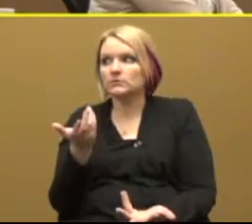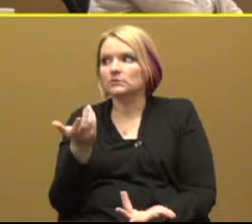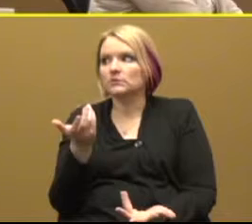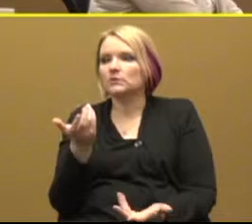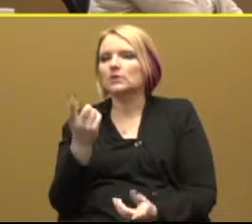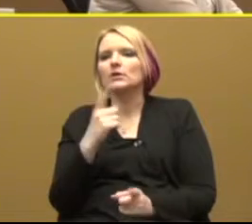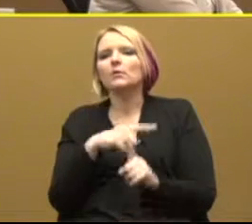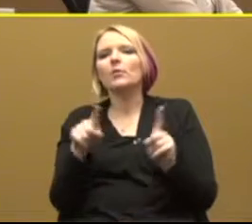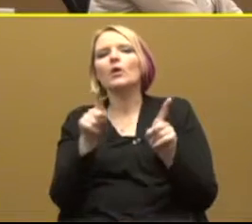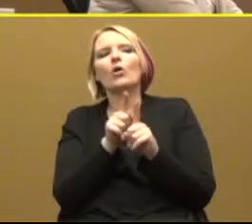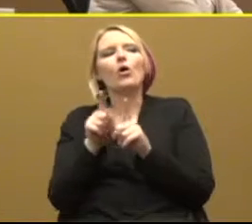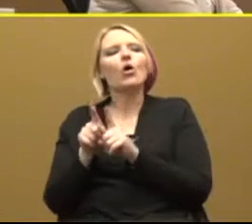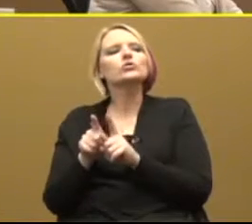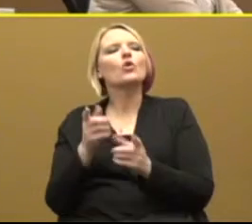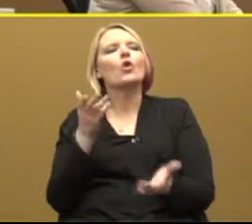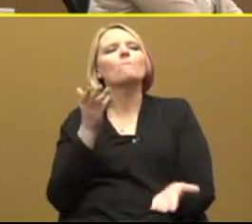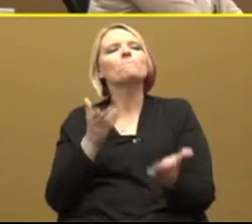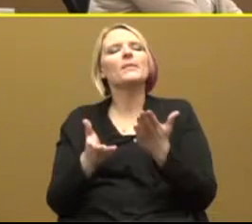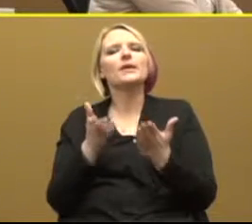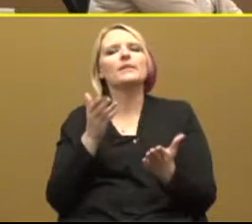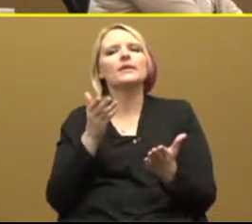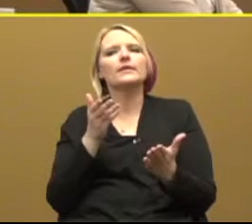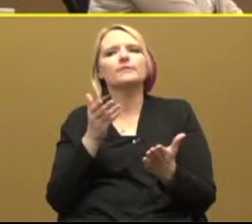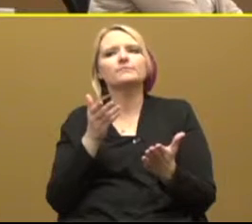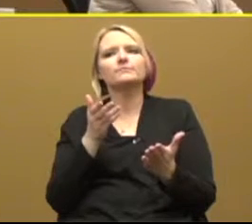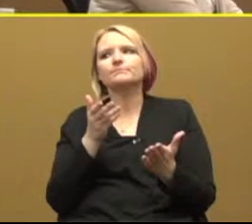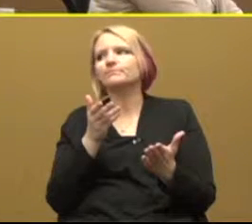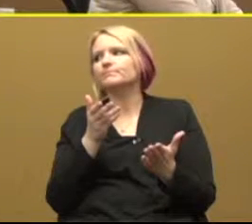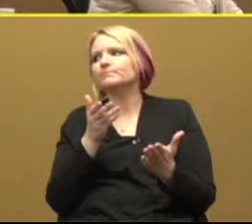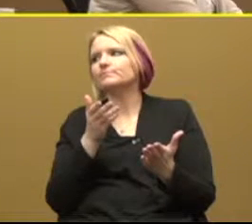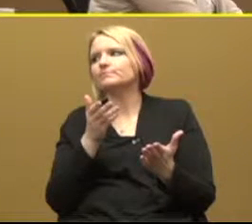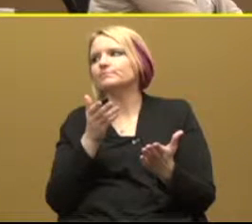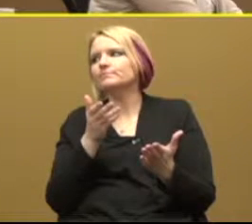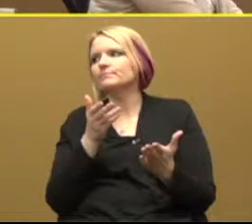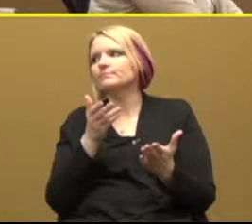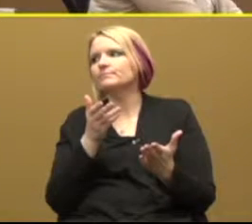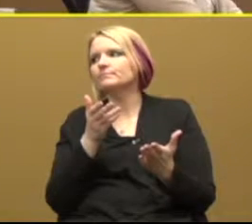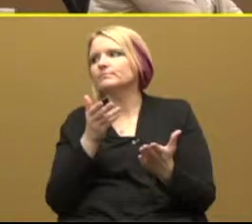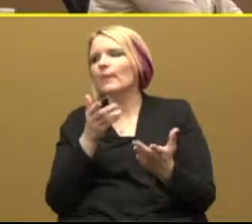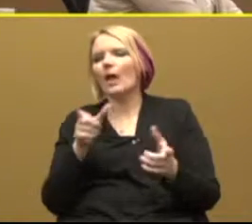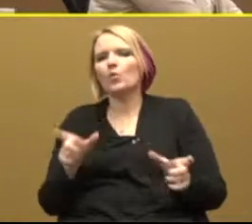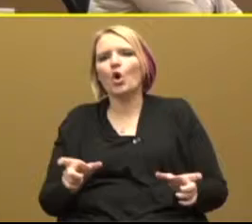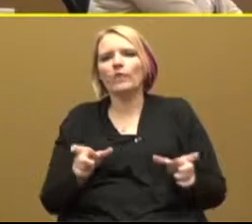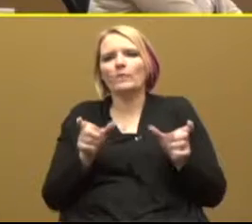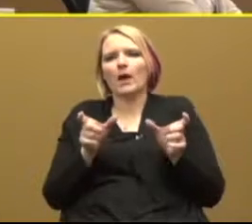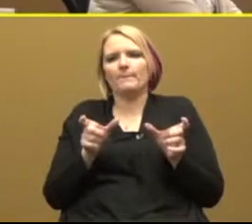But it also may have, and I would pair it. I would hold it up at the same time,